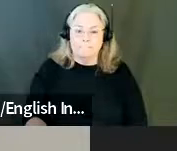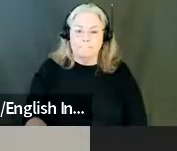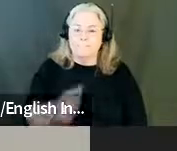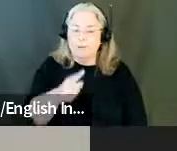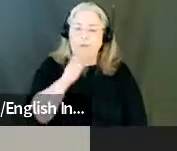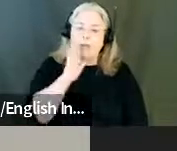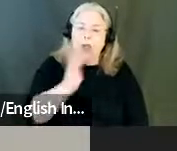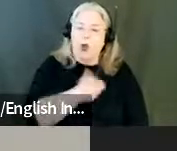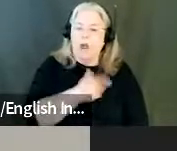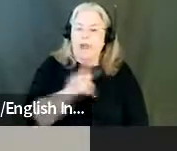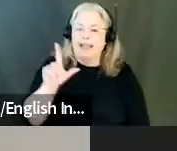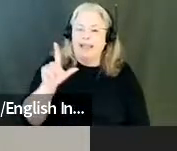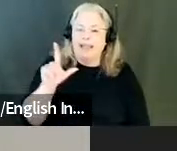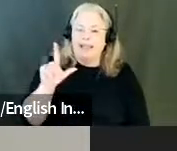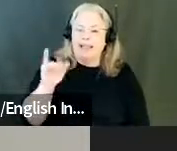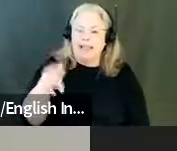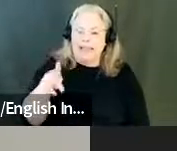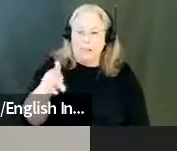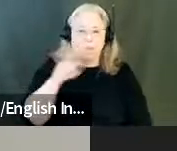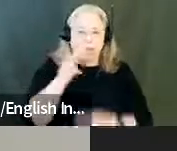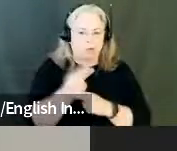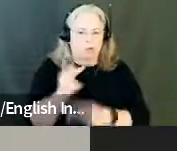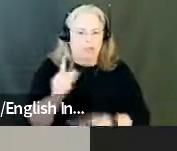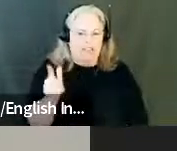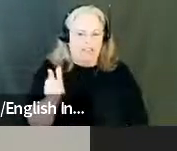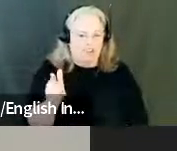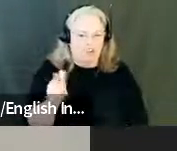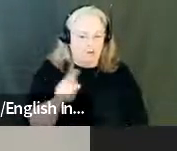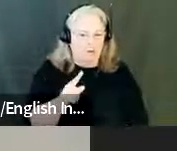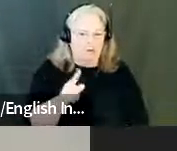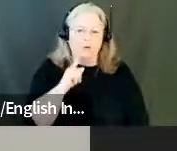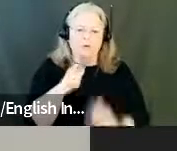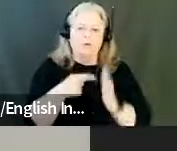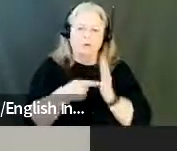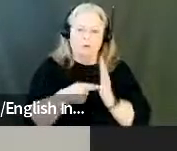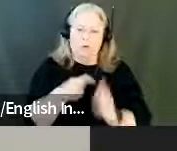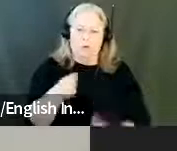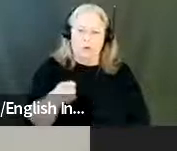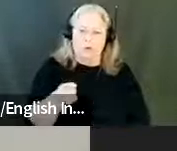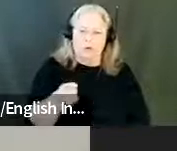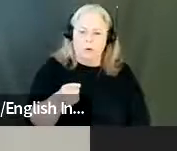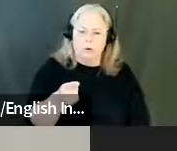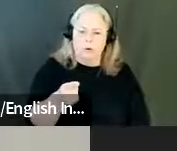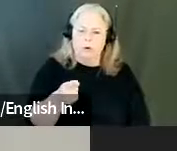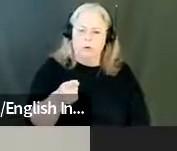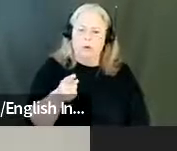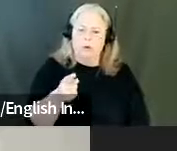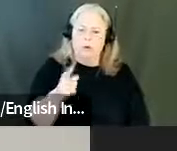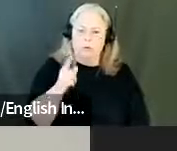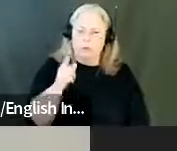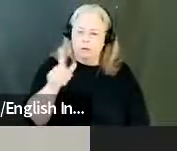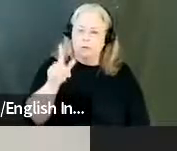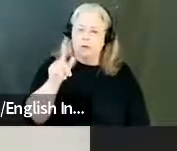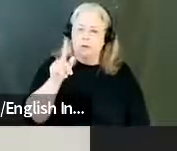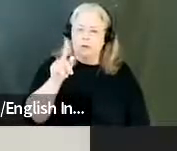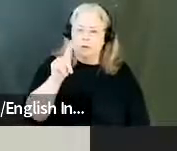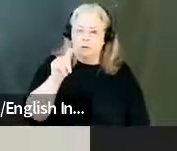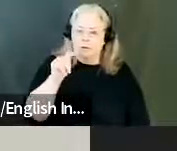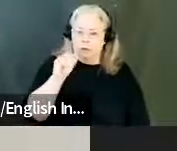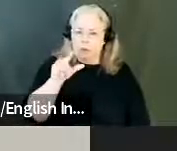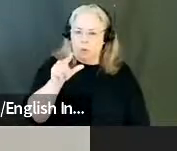lip. We're going to use that later, but also showing you that you can lay your tool